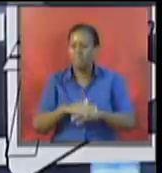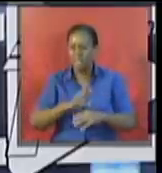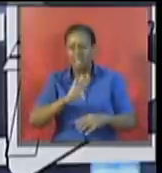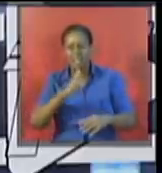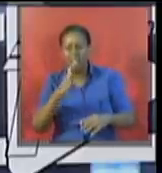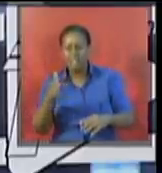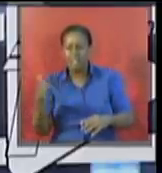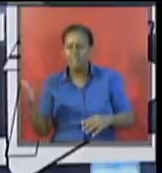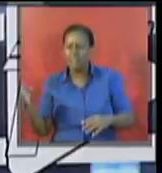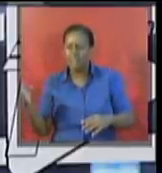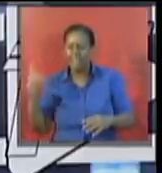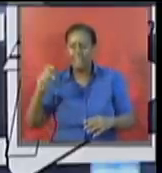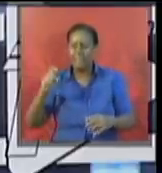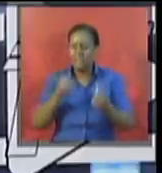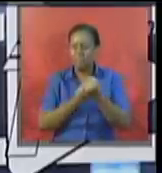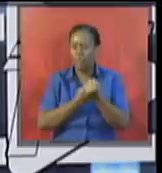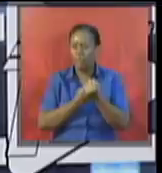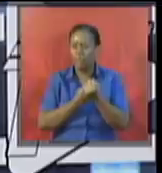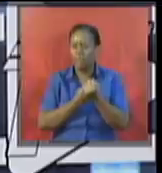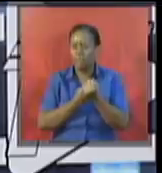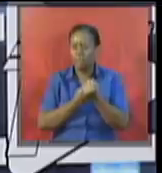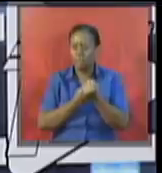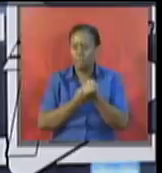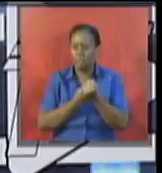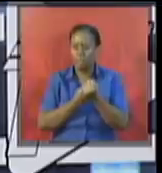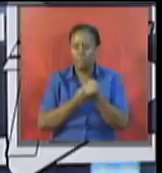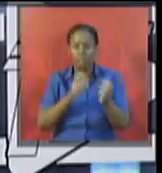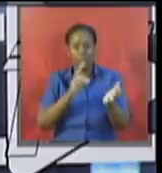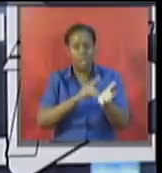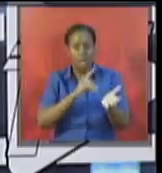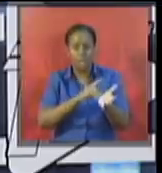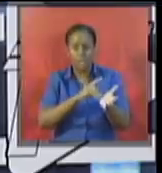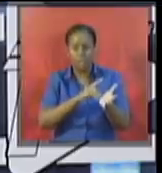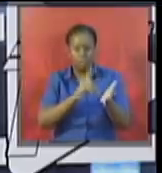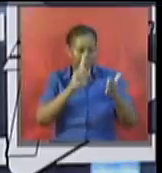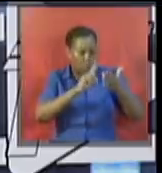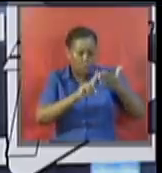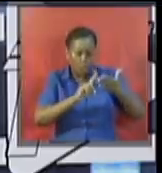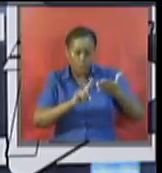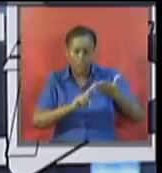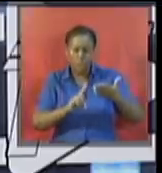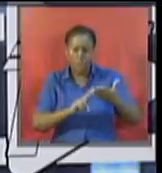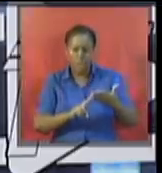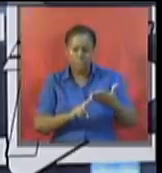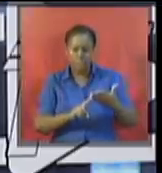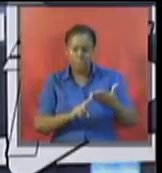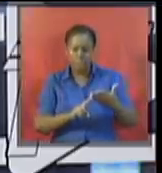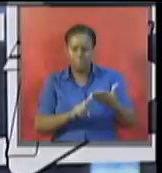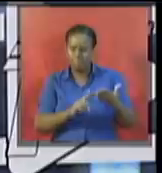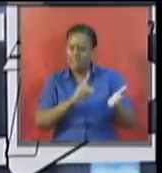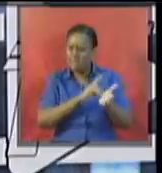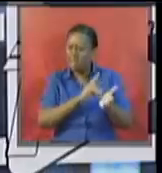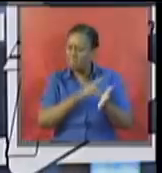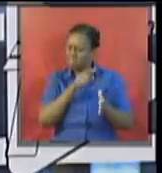decisions are based on the clinical assessment of the patient, meaning the doctor examining the patient, running other